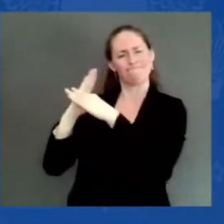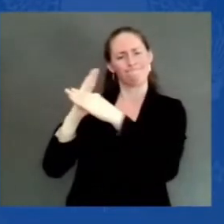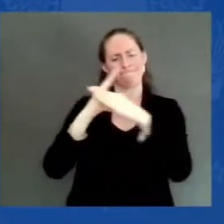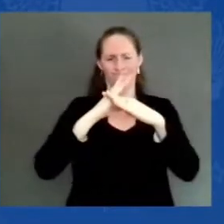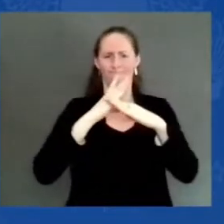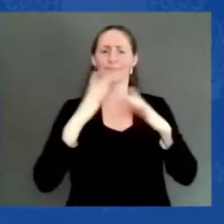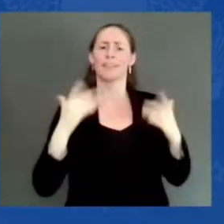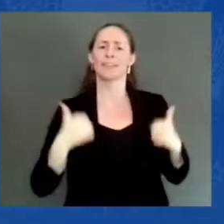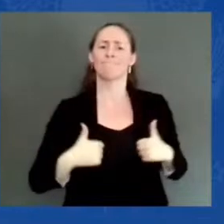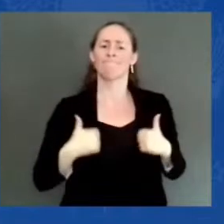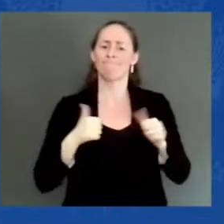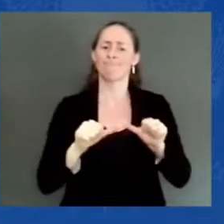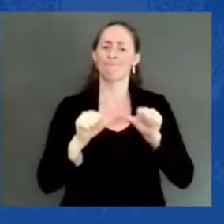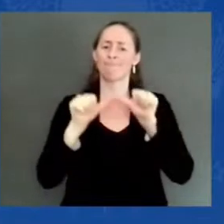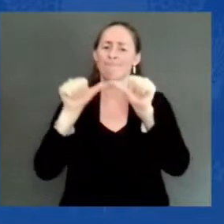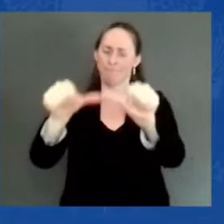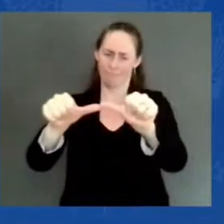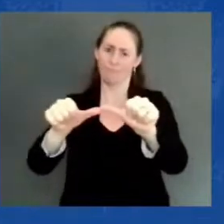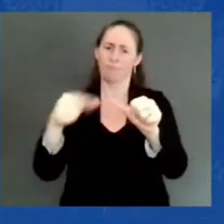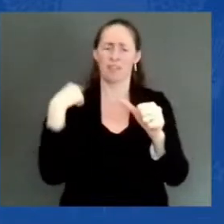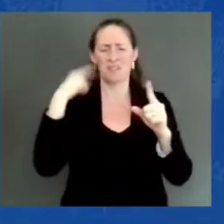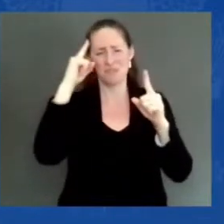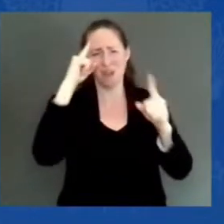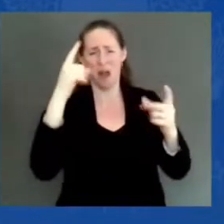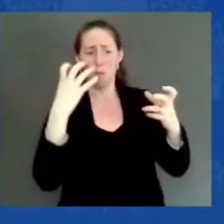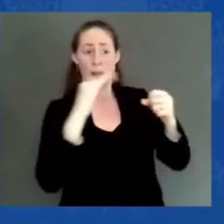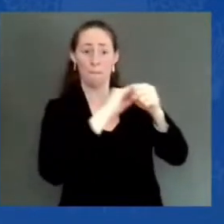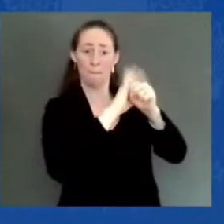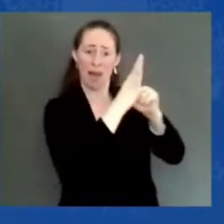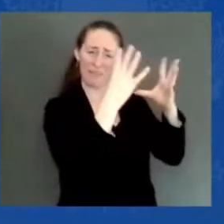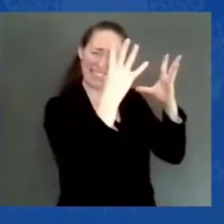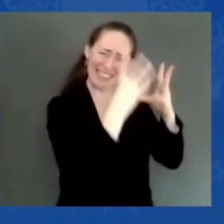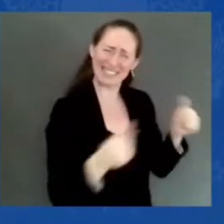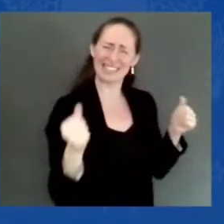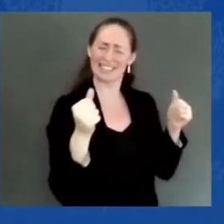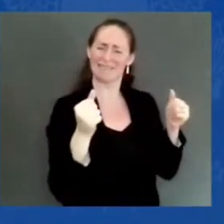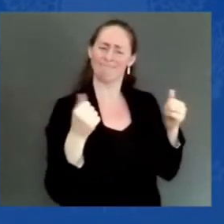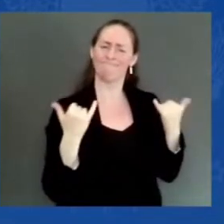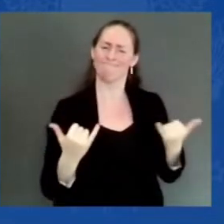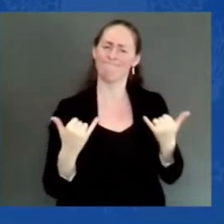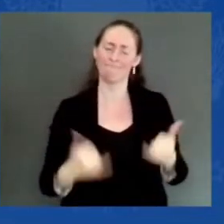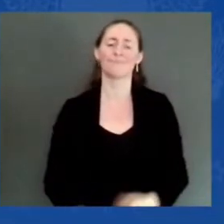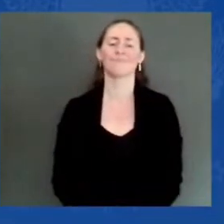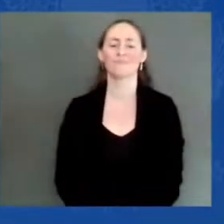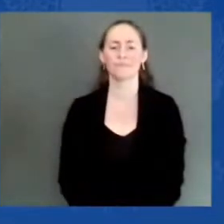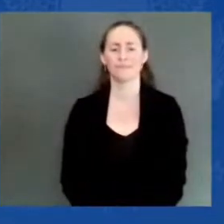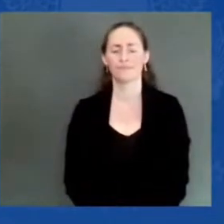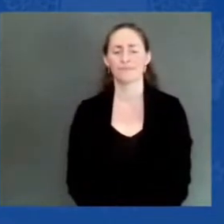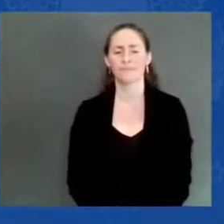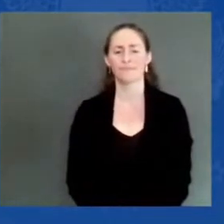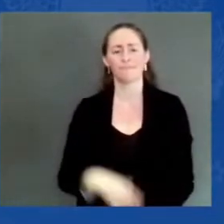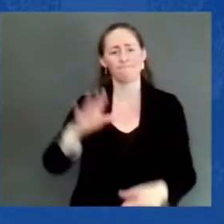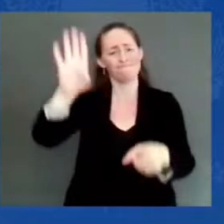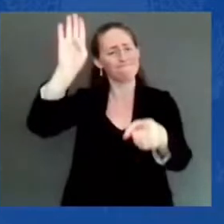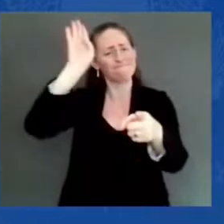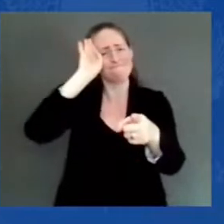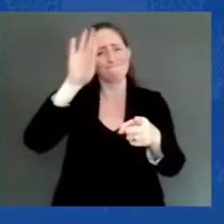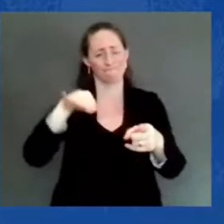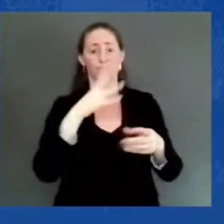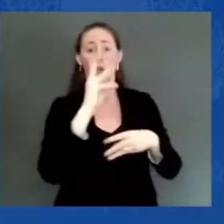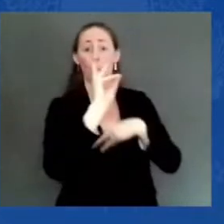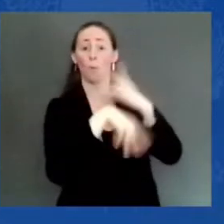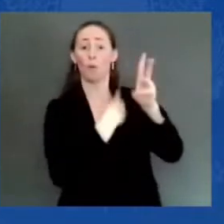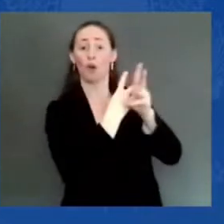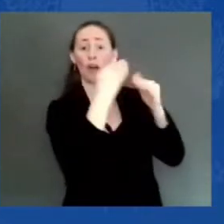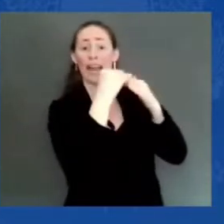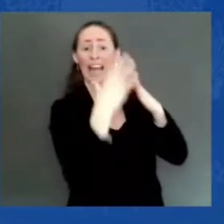end the pandemic faster. Now, I know there's some world leaders who say America shouldn't get a third shot